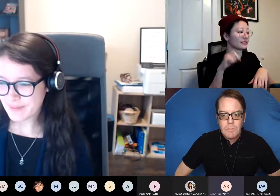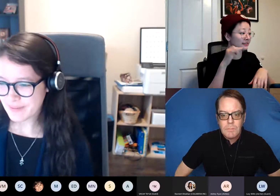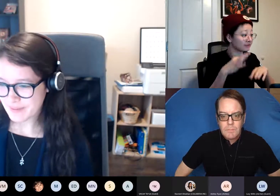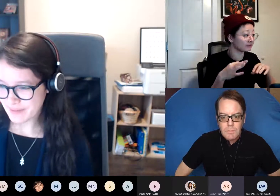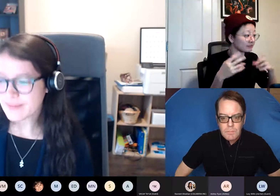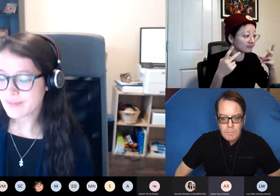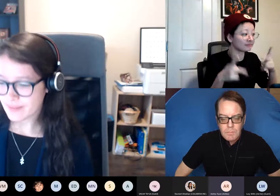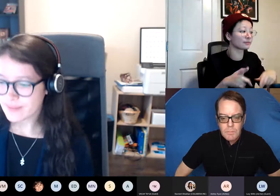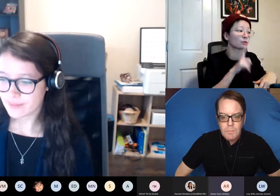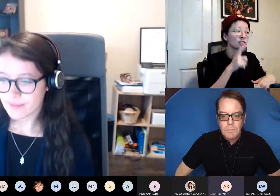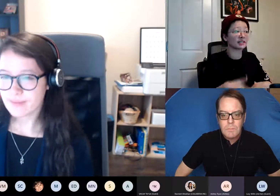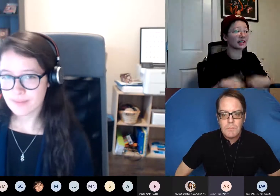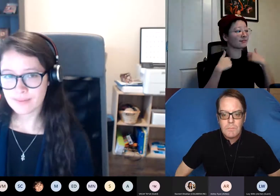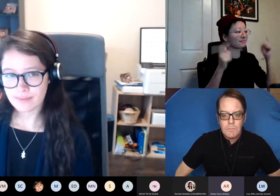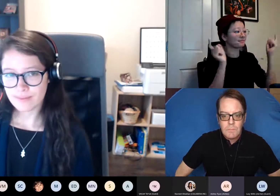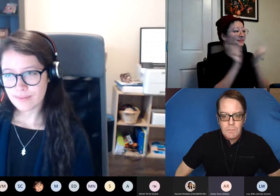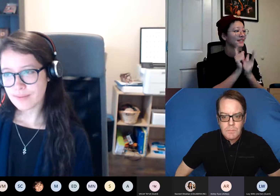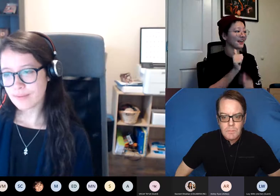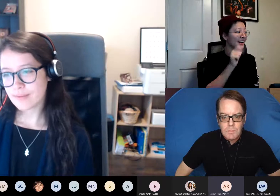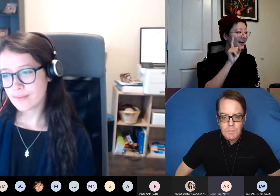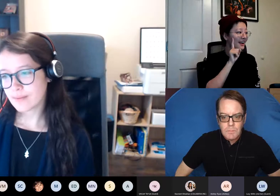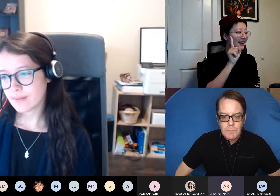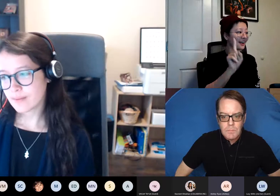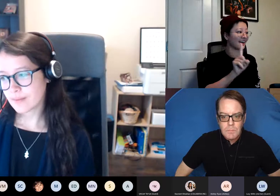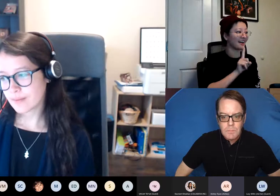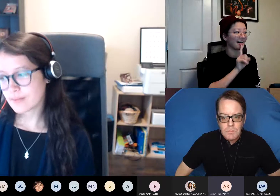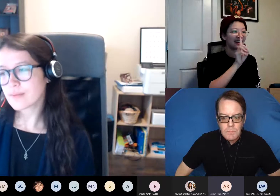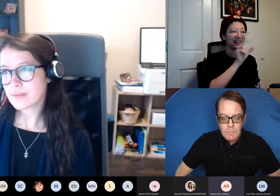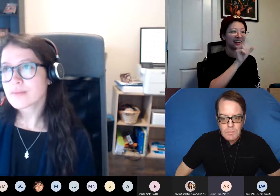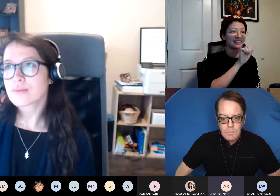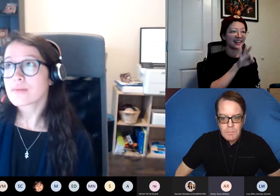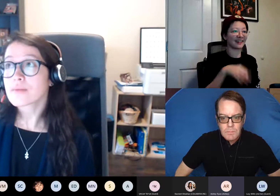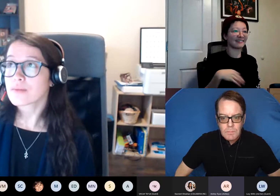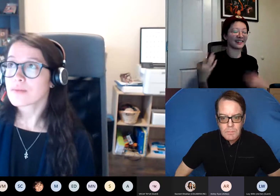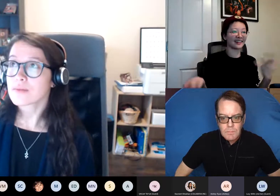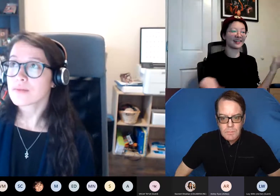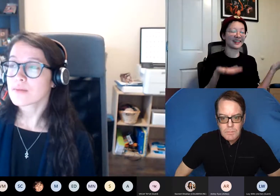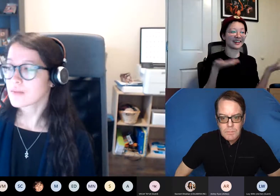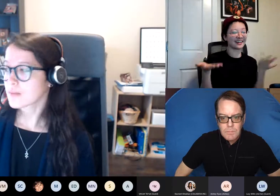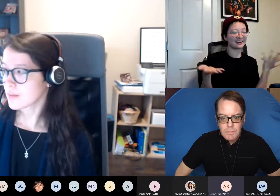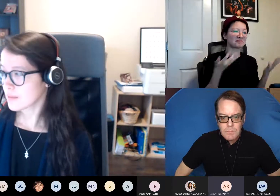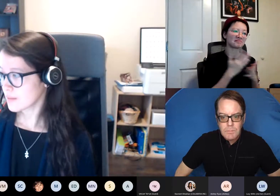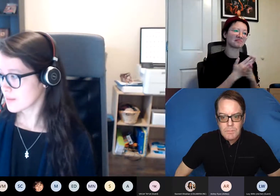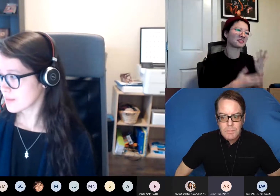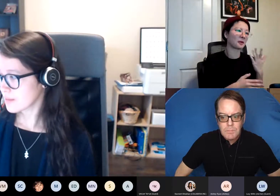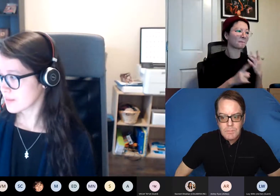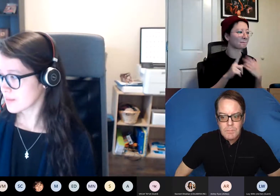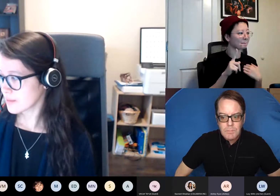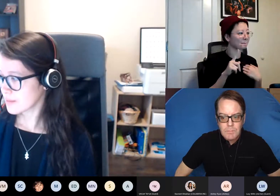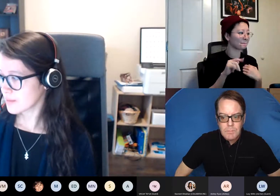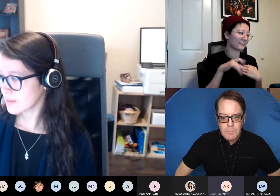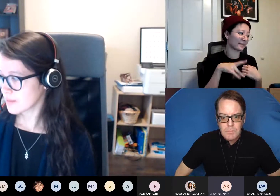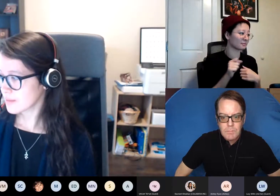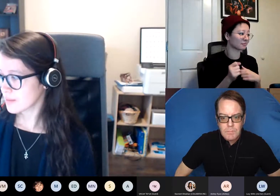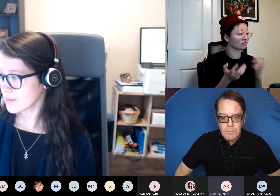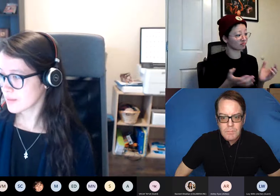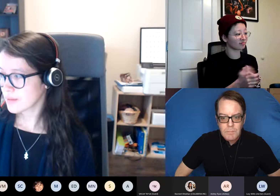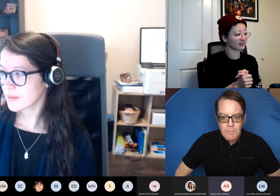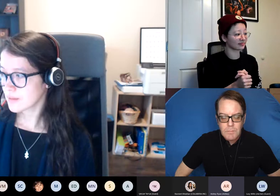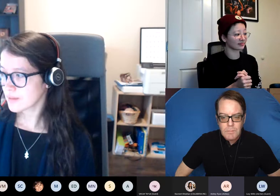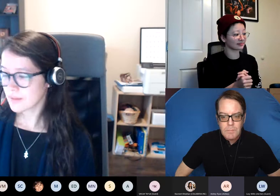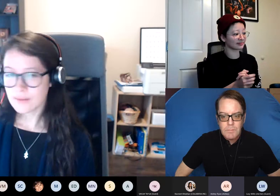you on how to interact with deaf people and interpreters. If you indeed in real life be a deaf